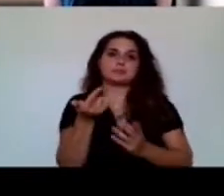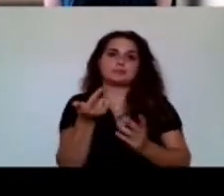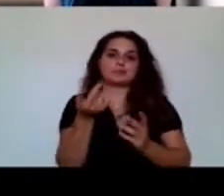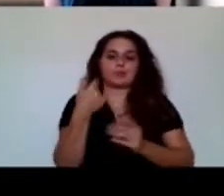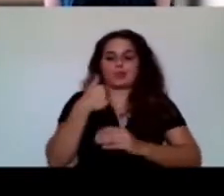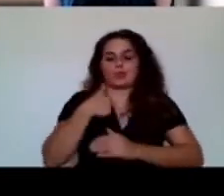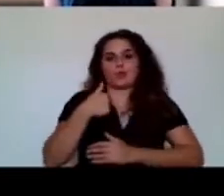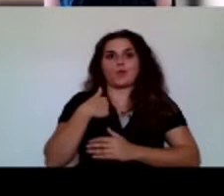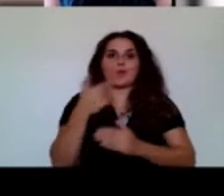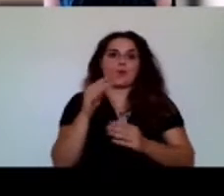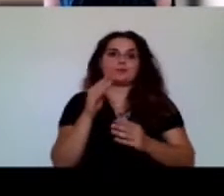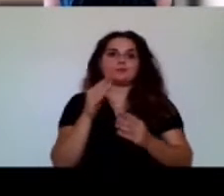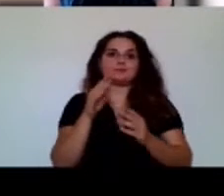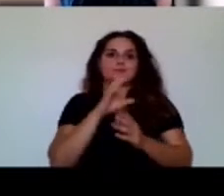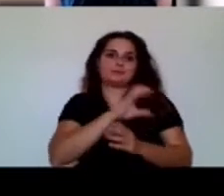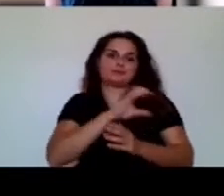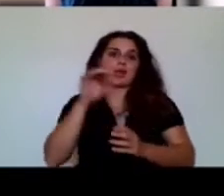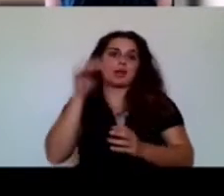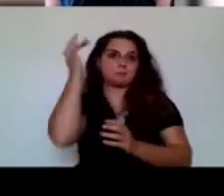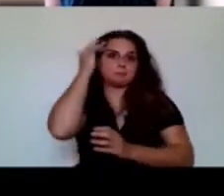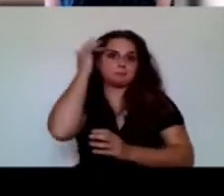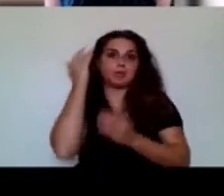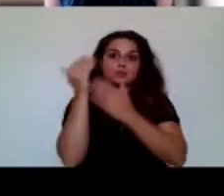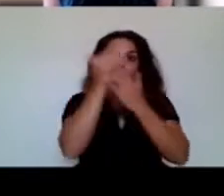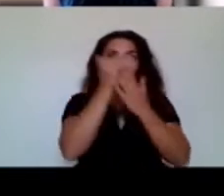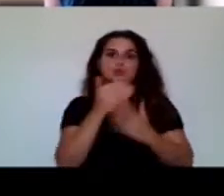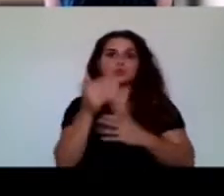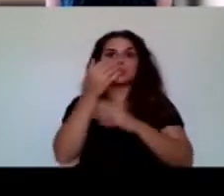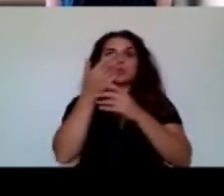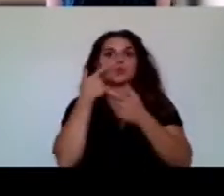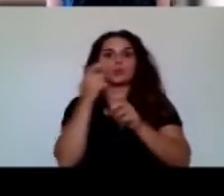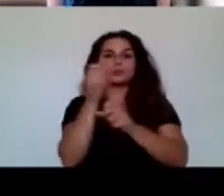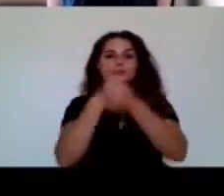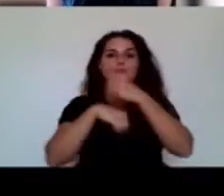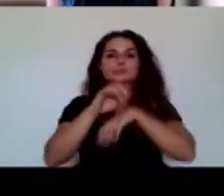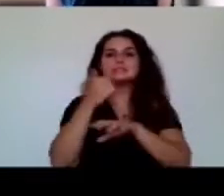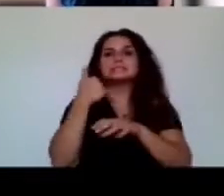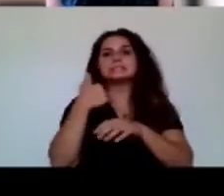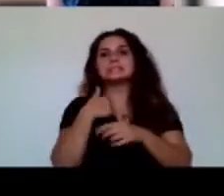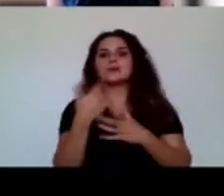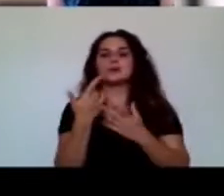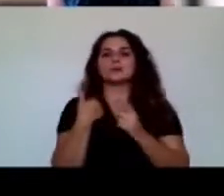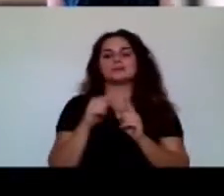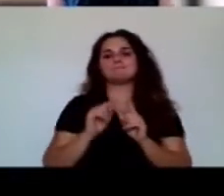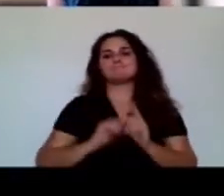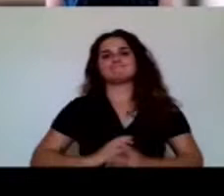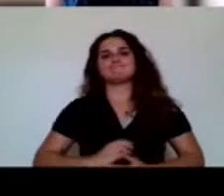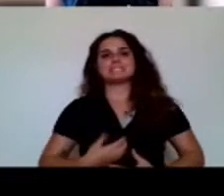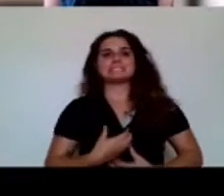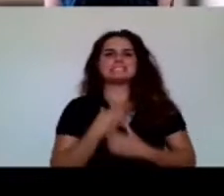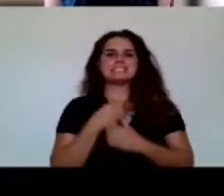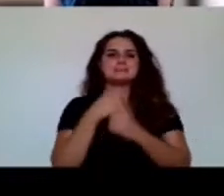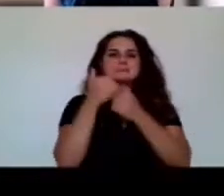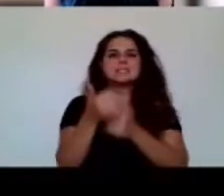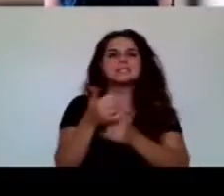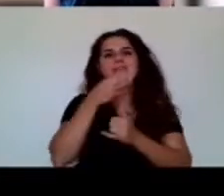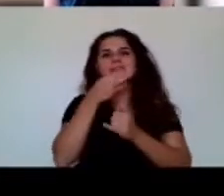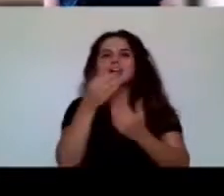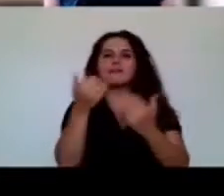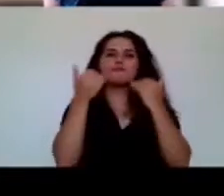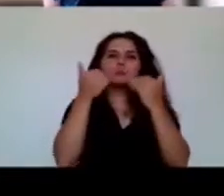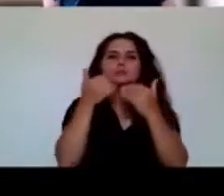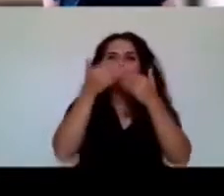an experimentalist who studies the neural control of movement, I'm not entirely comfortable talking so far beyond the